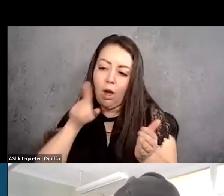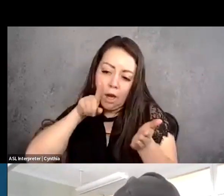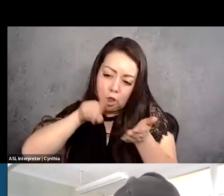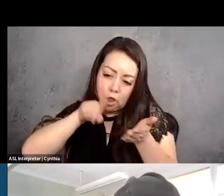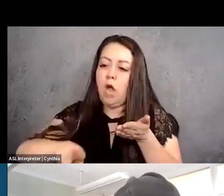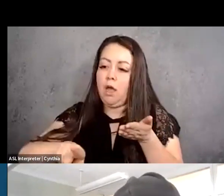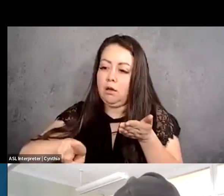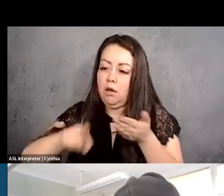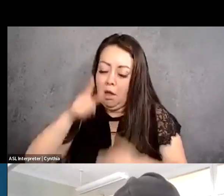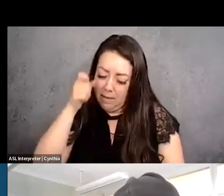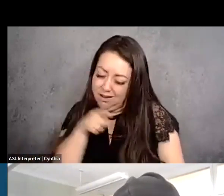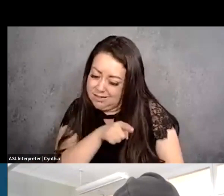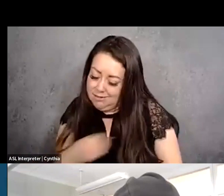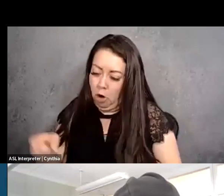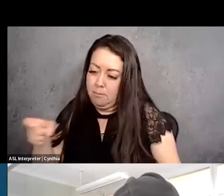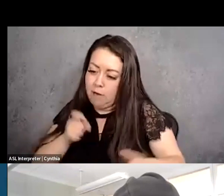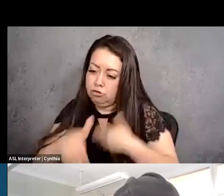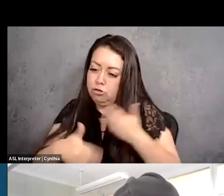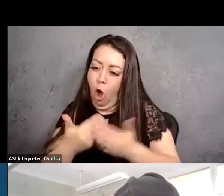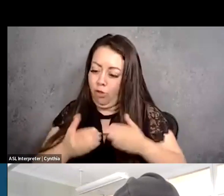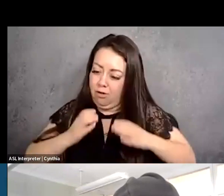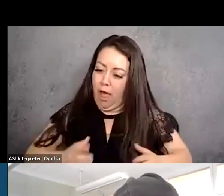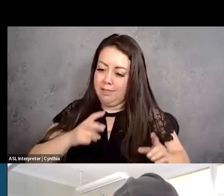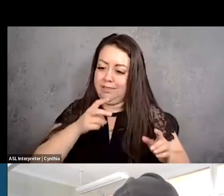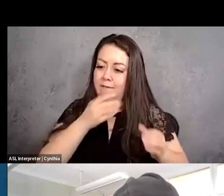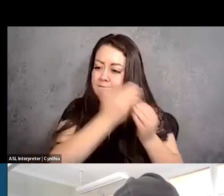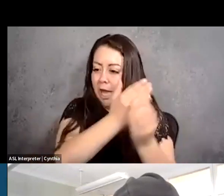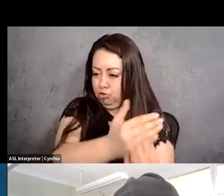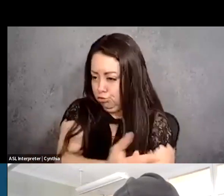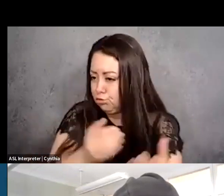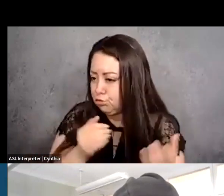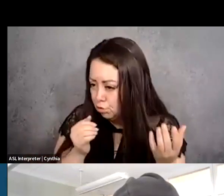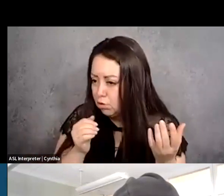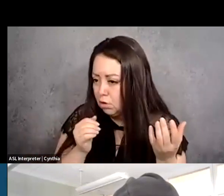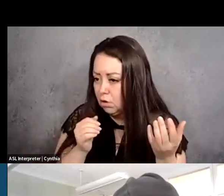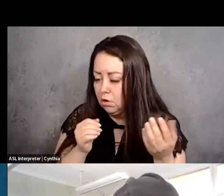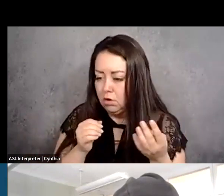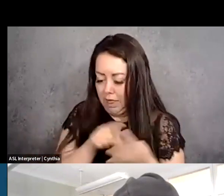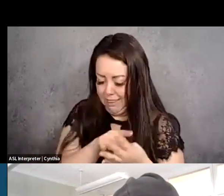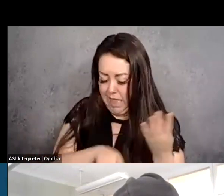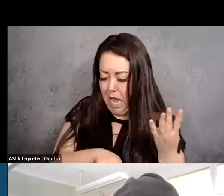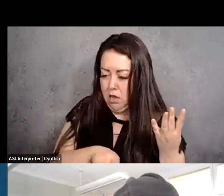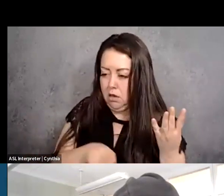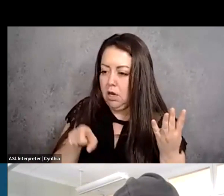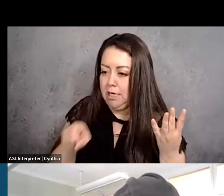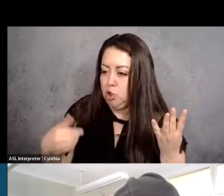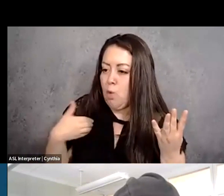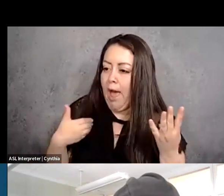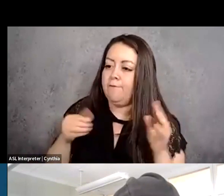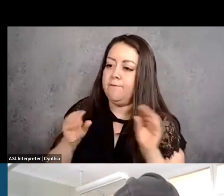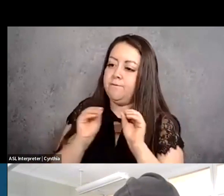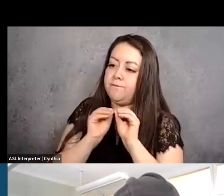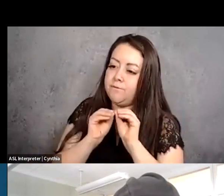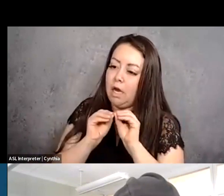handling the files of the clients, making sure that they have a clear background